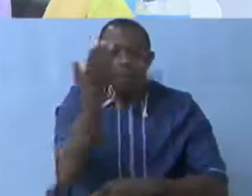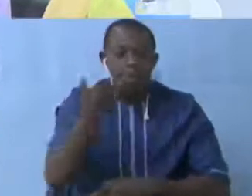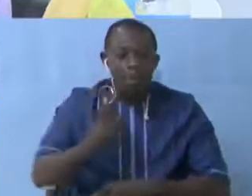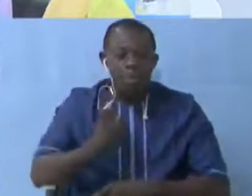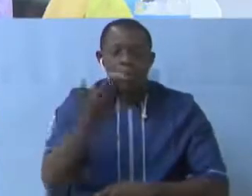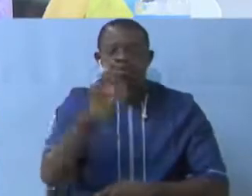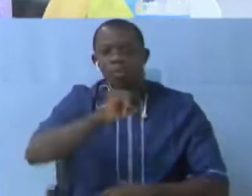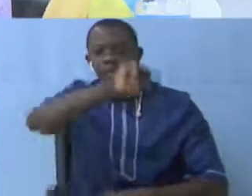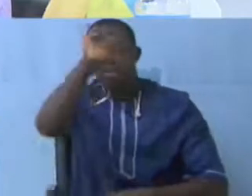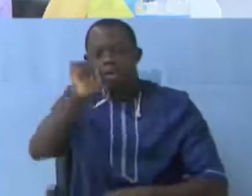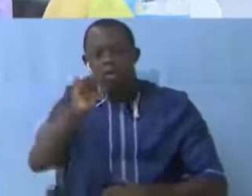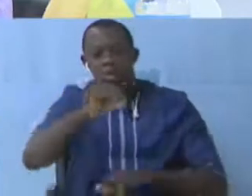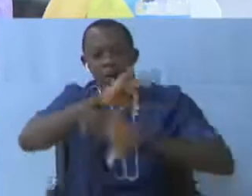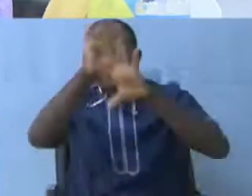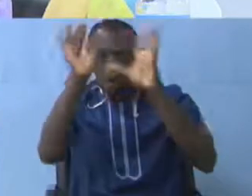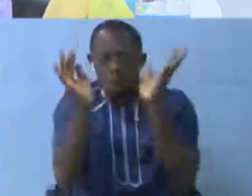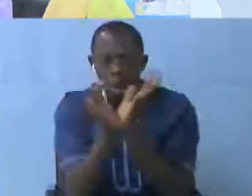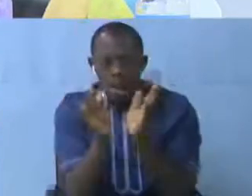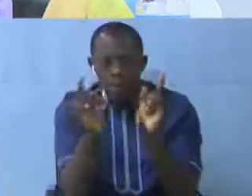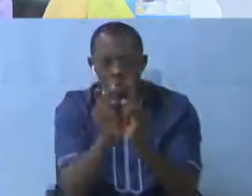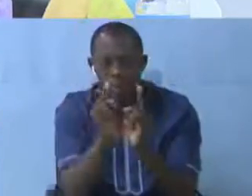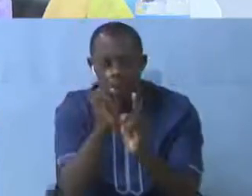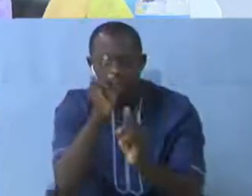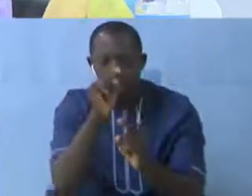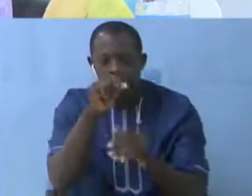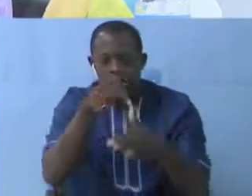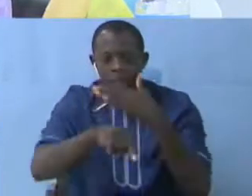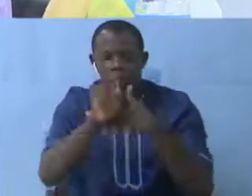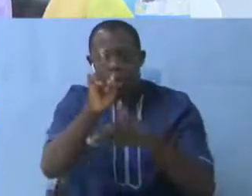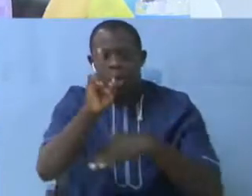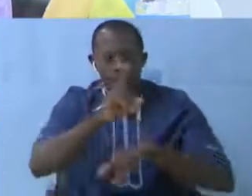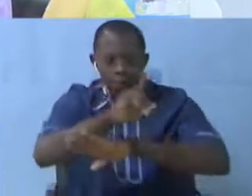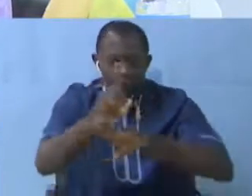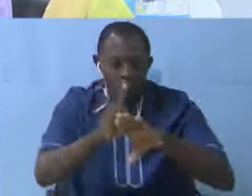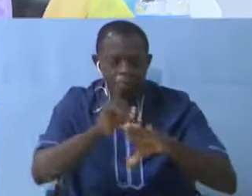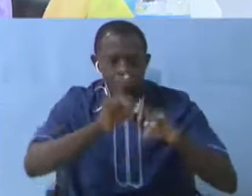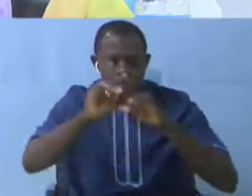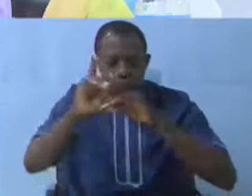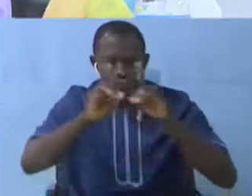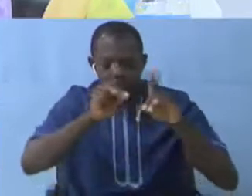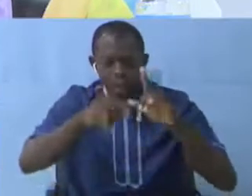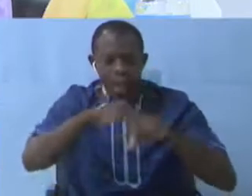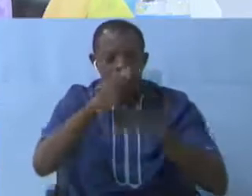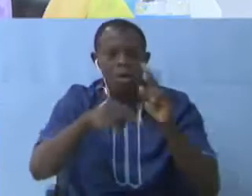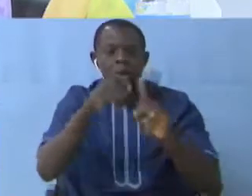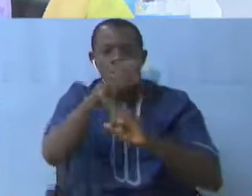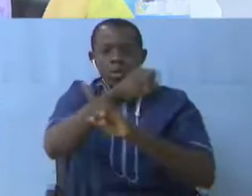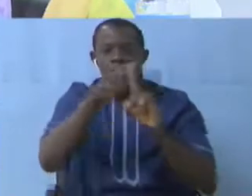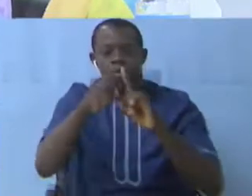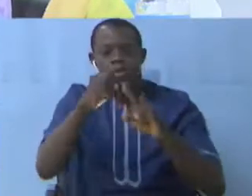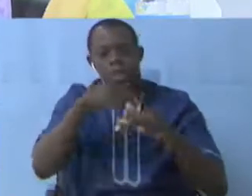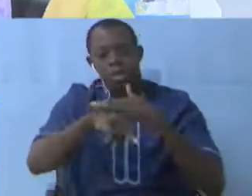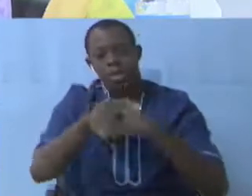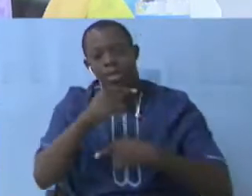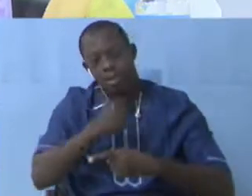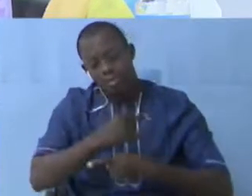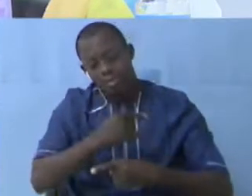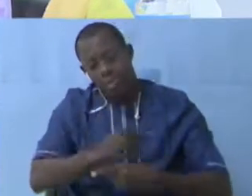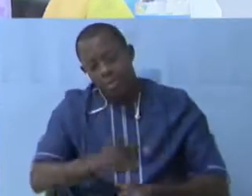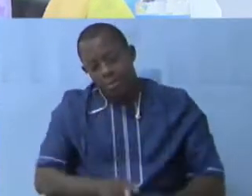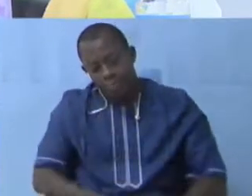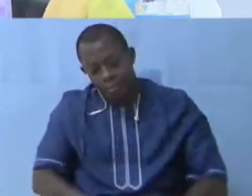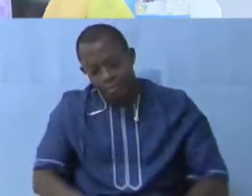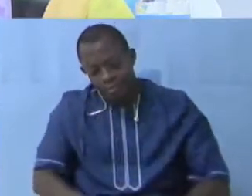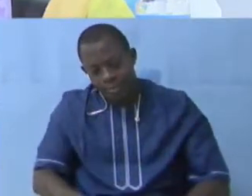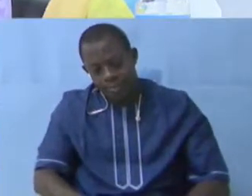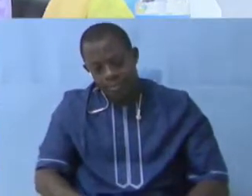place really to discuss the future of the country. di njëlbeen yoon bi nga xamee ni nii gis nañ ñi dëkkee fii ci réewi Gambie ak ñeneen jóge ko bitim réew ak yeneen